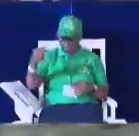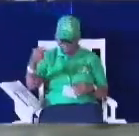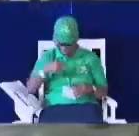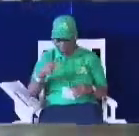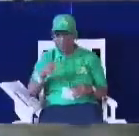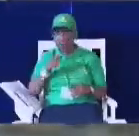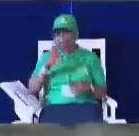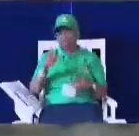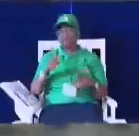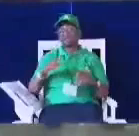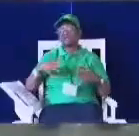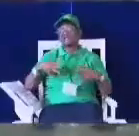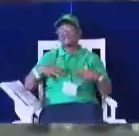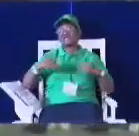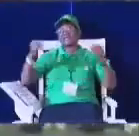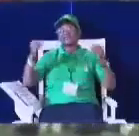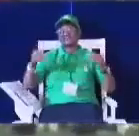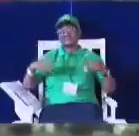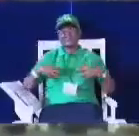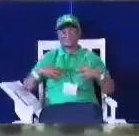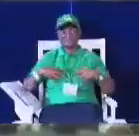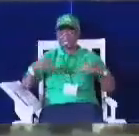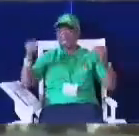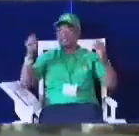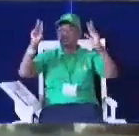feet, behold.